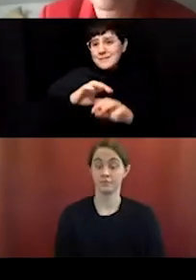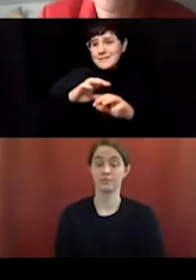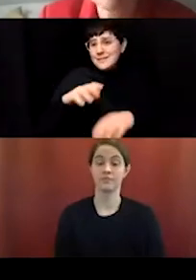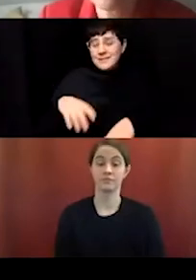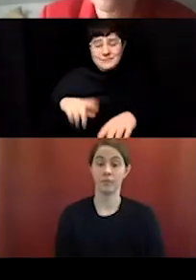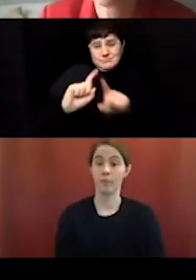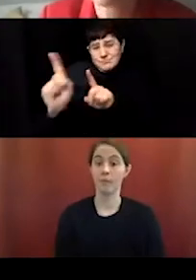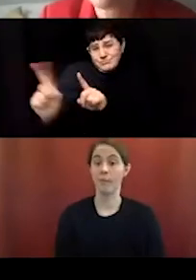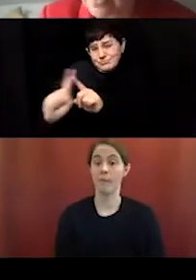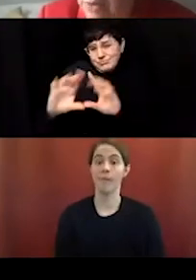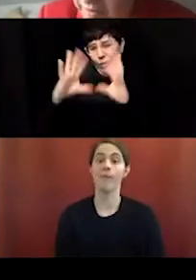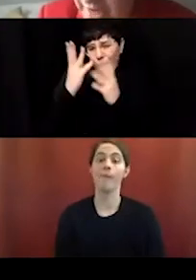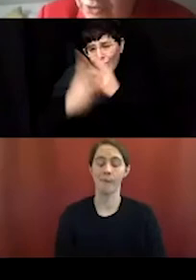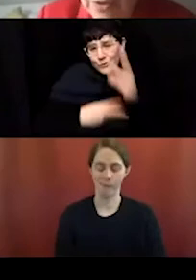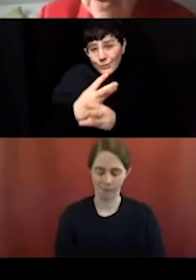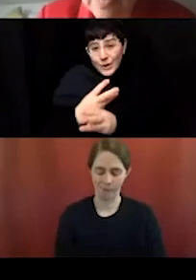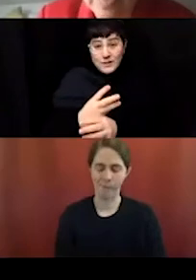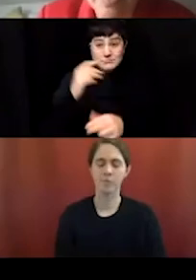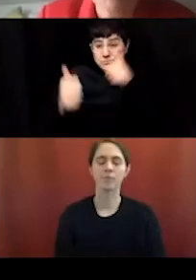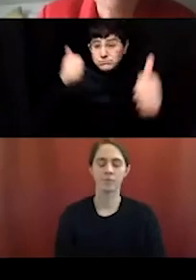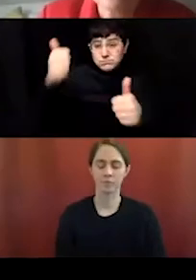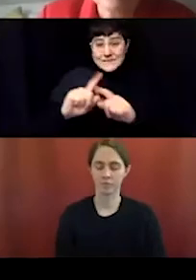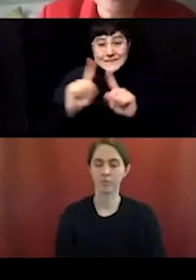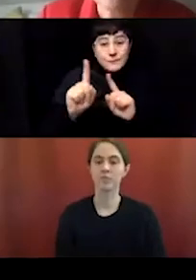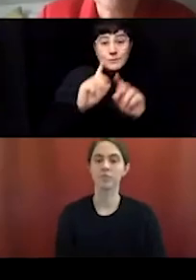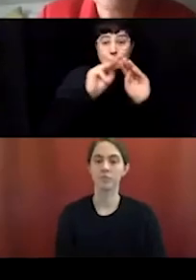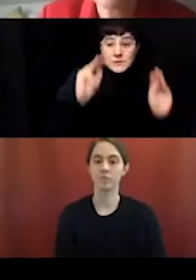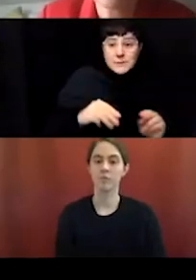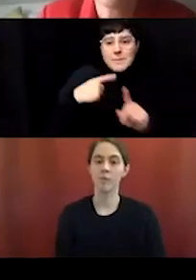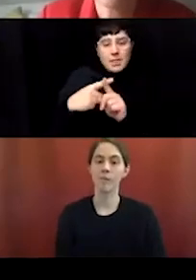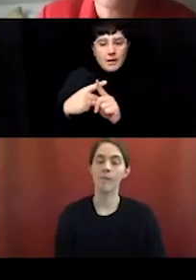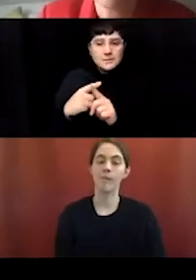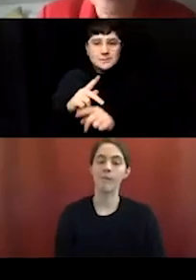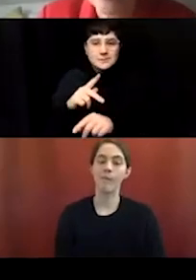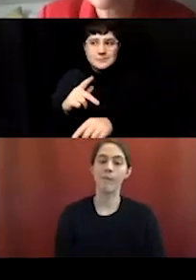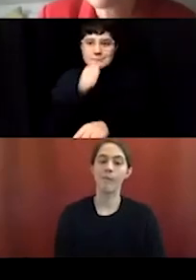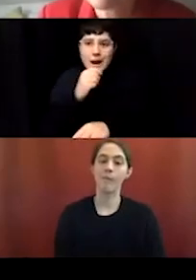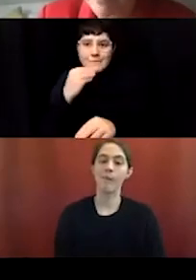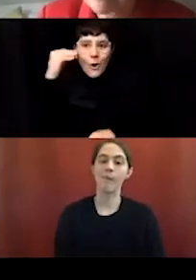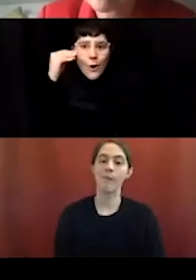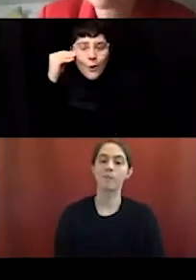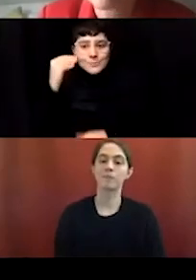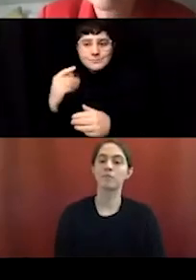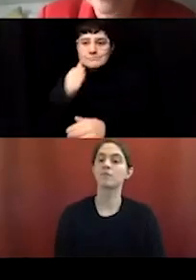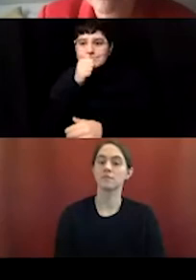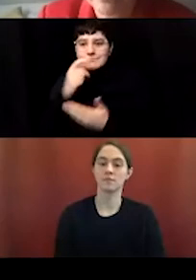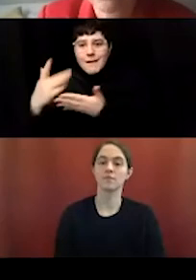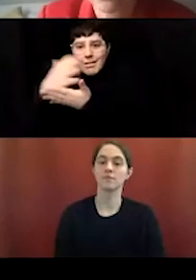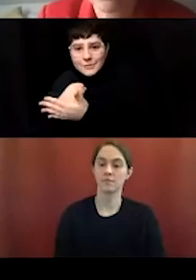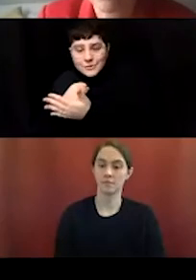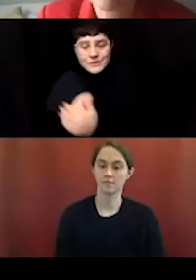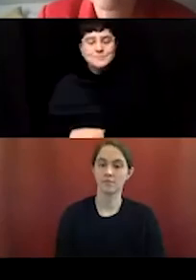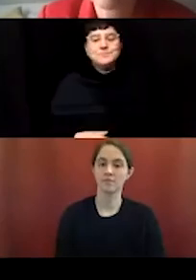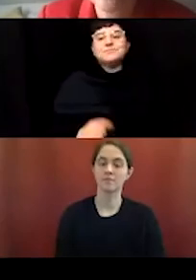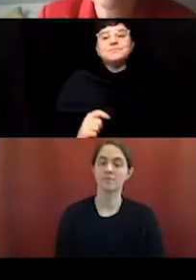museums, private collections, and congregations. Moshe Zabari also was artist in residence and